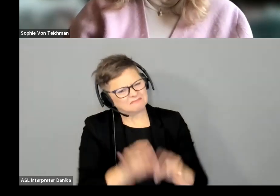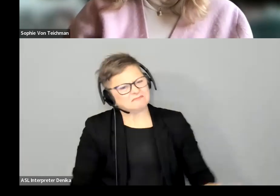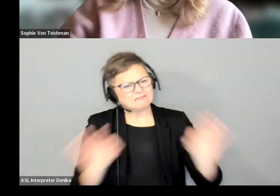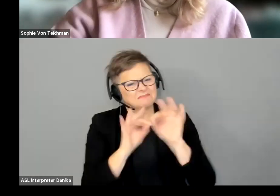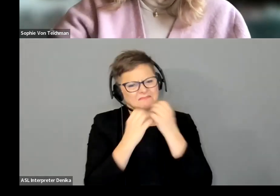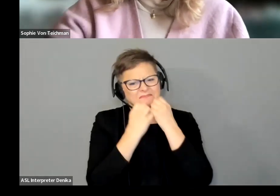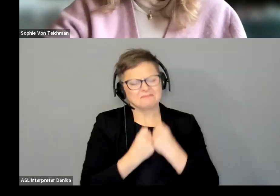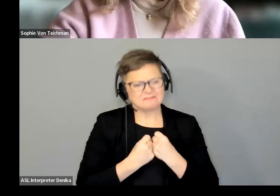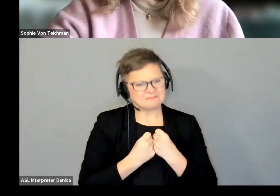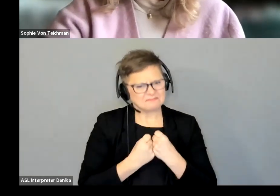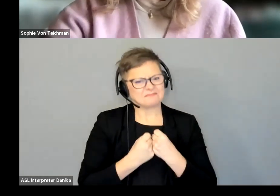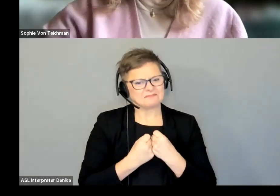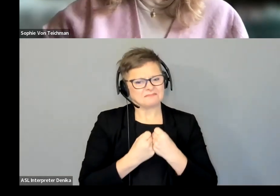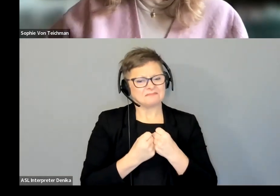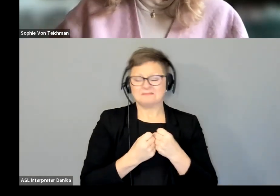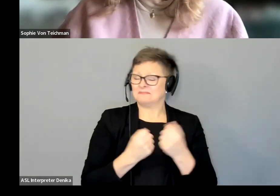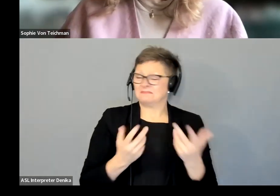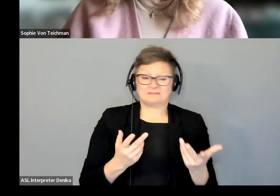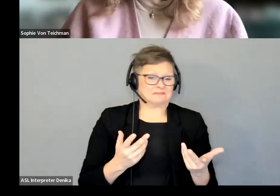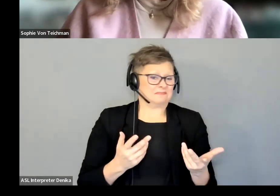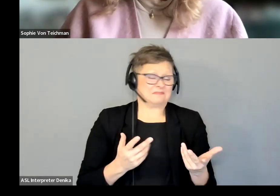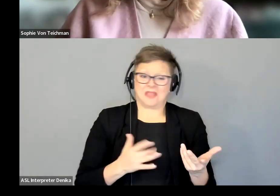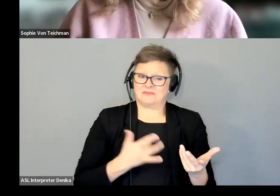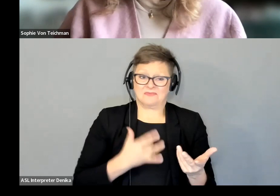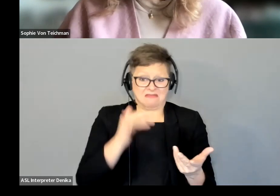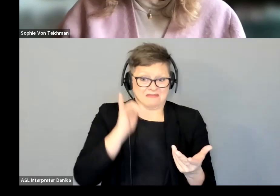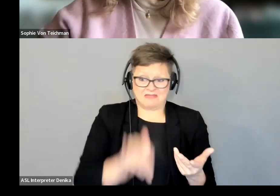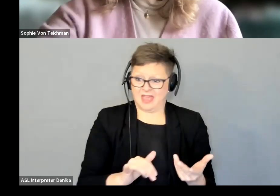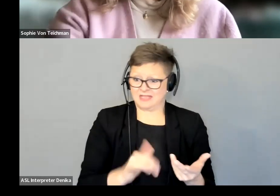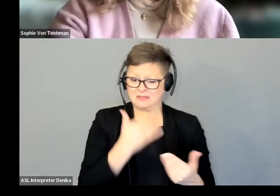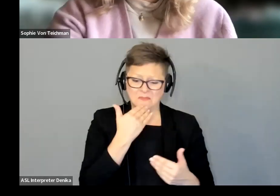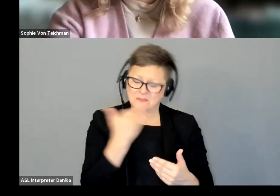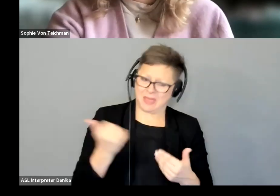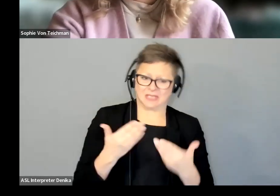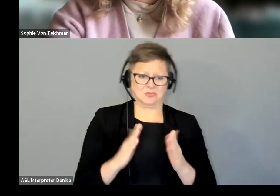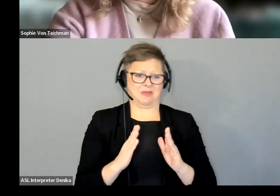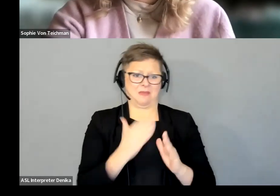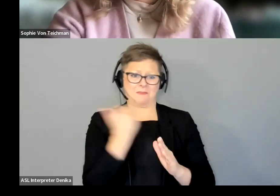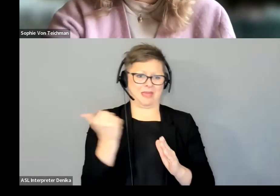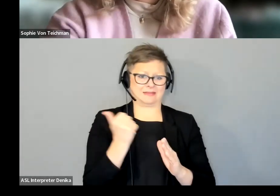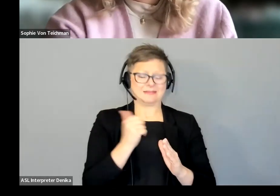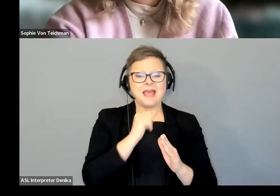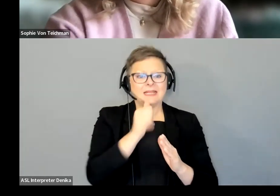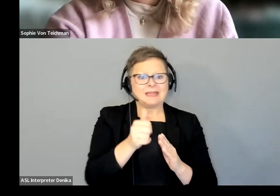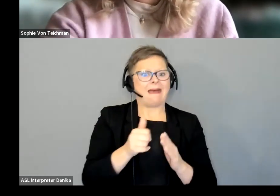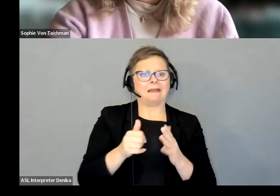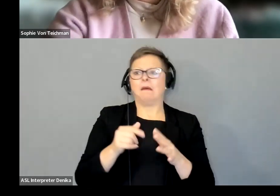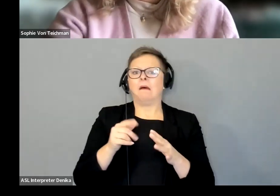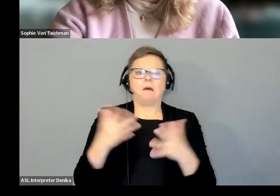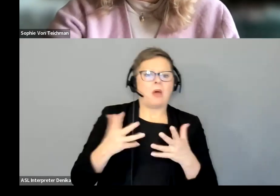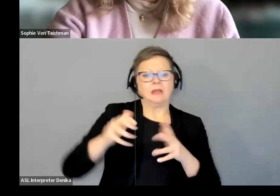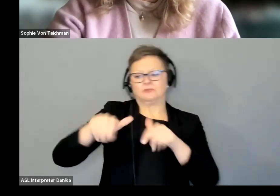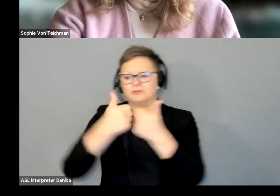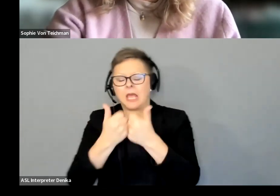like. I think that actually maybe is a better way to approach it, rather than focusing on the challenges, to